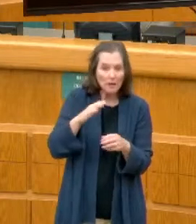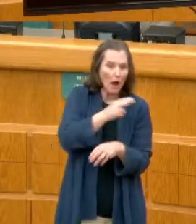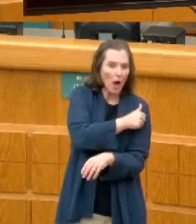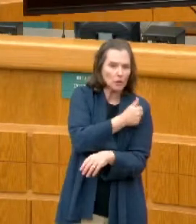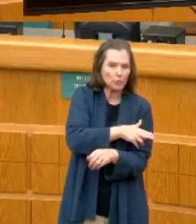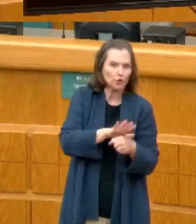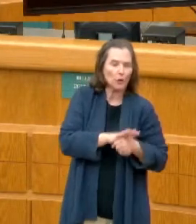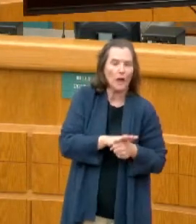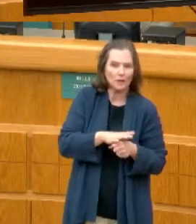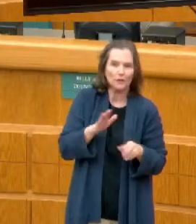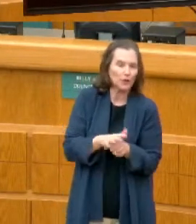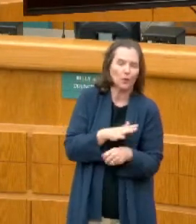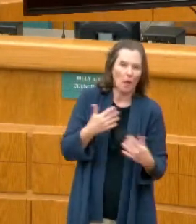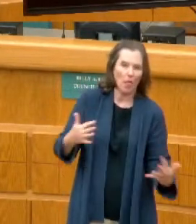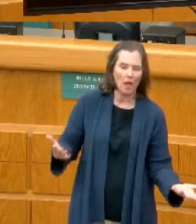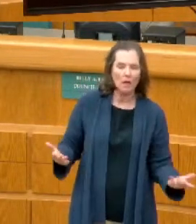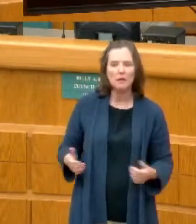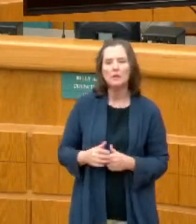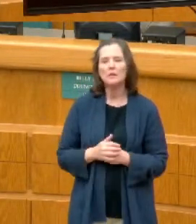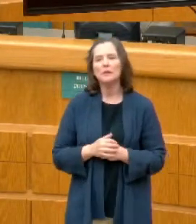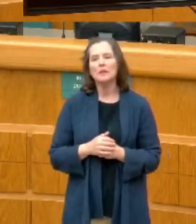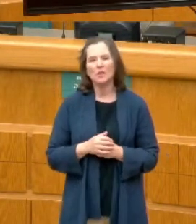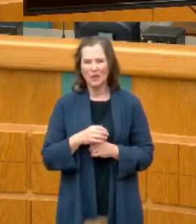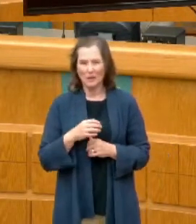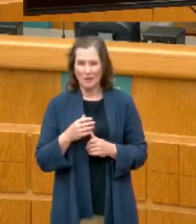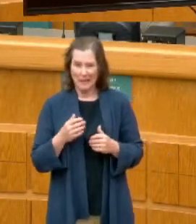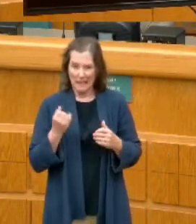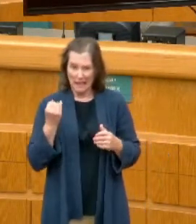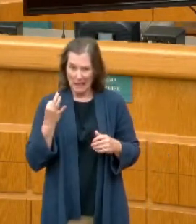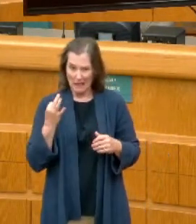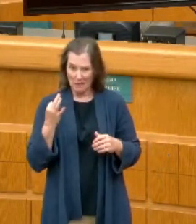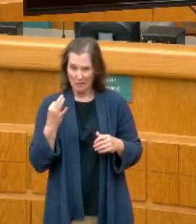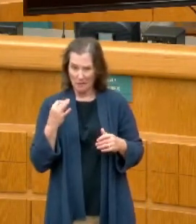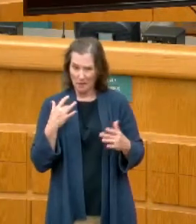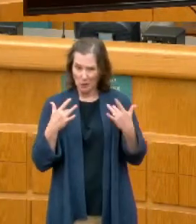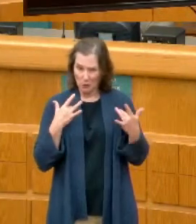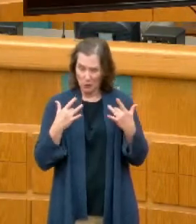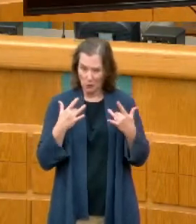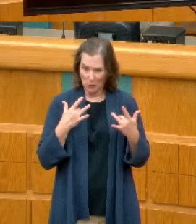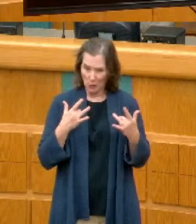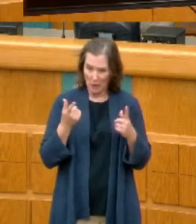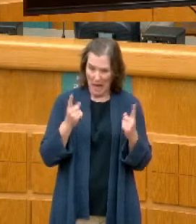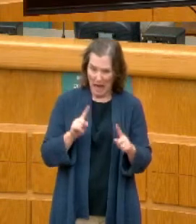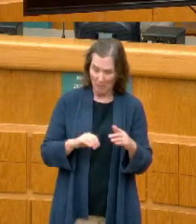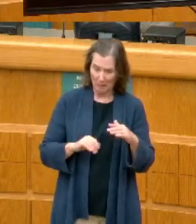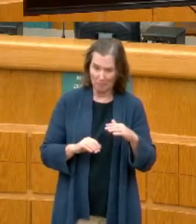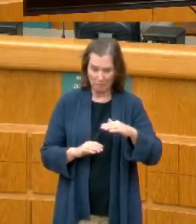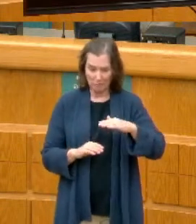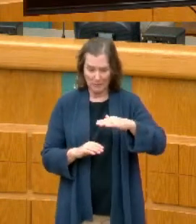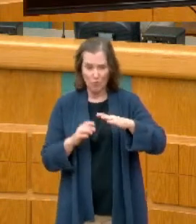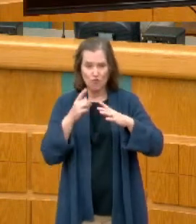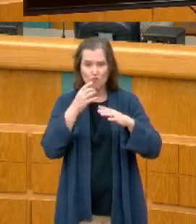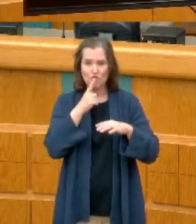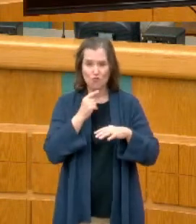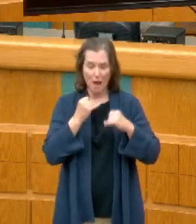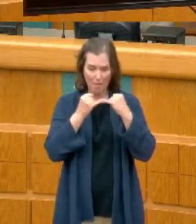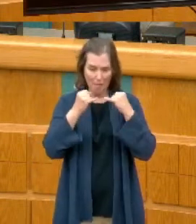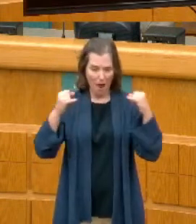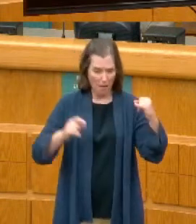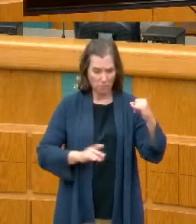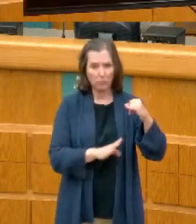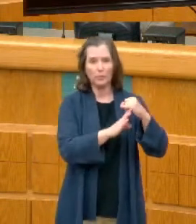Now you say, well, that doesn't look so bad, Barbara. Let's take a look at the next slide. Our hospitalization rate has just